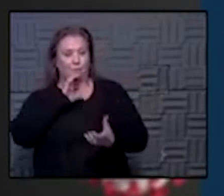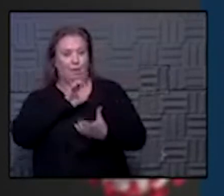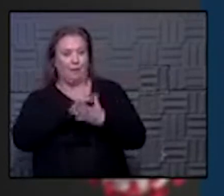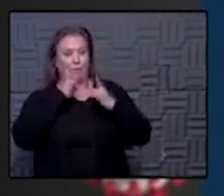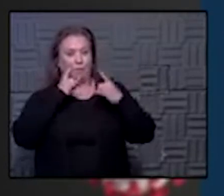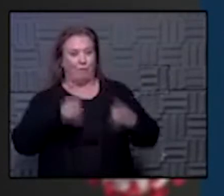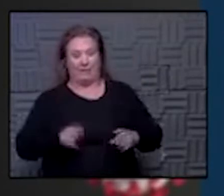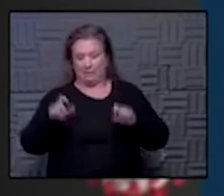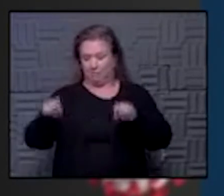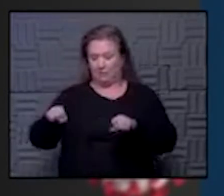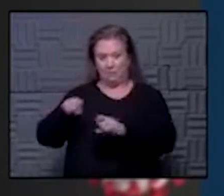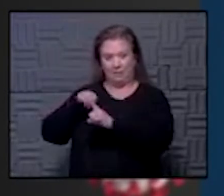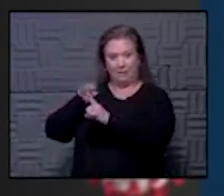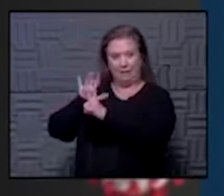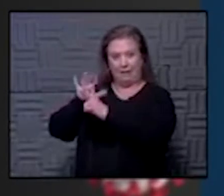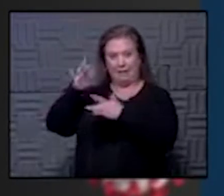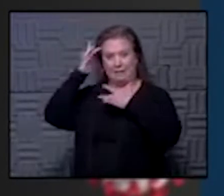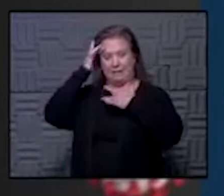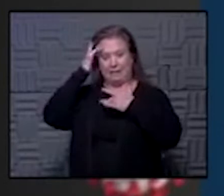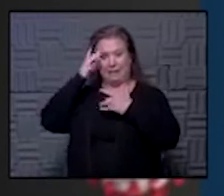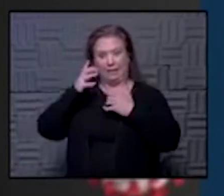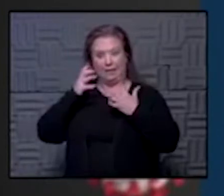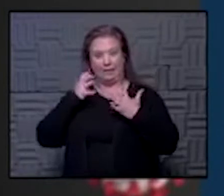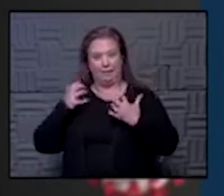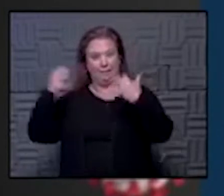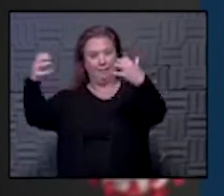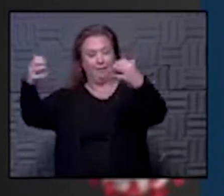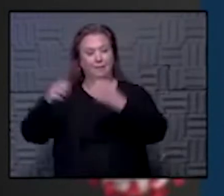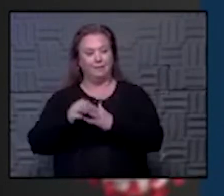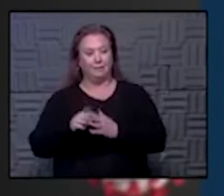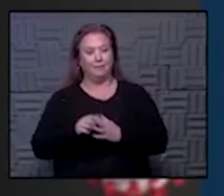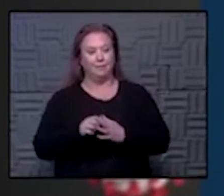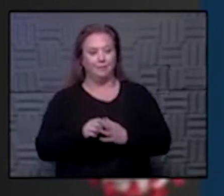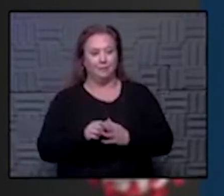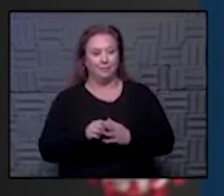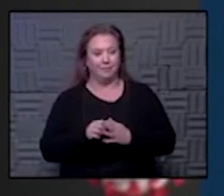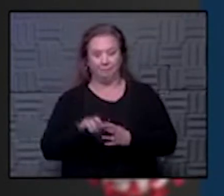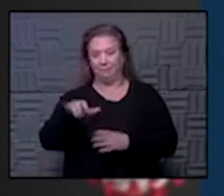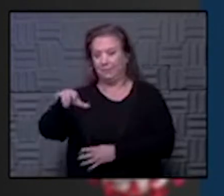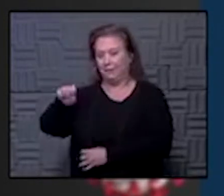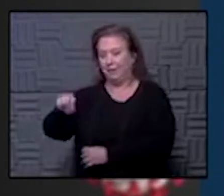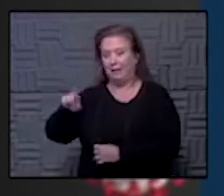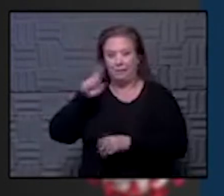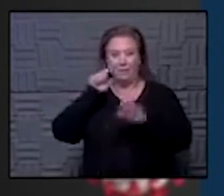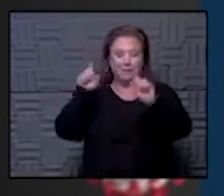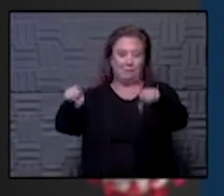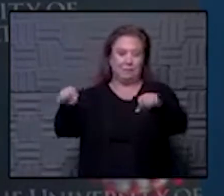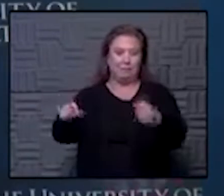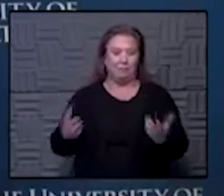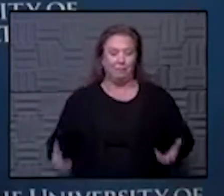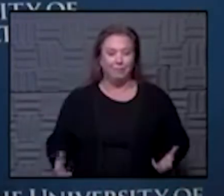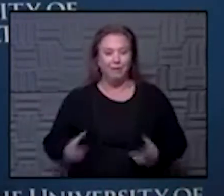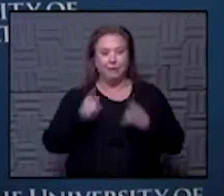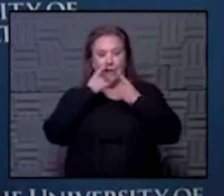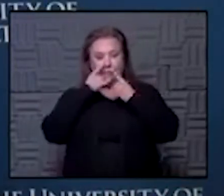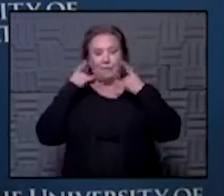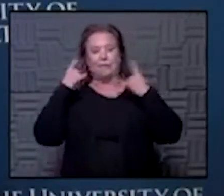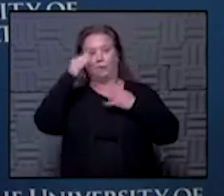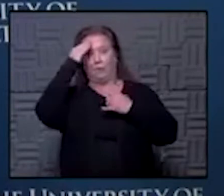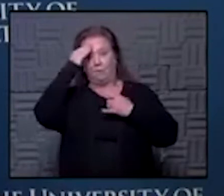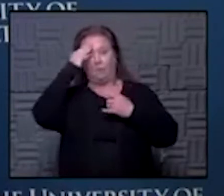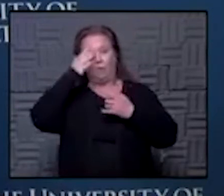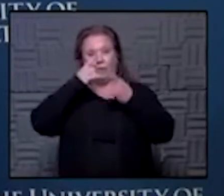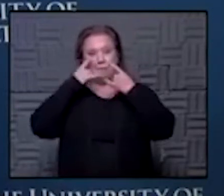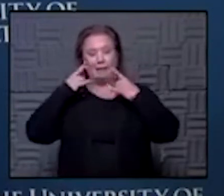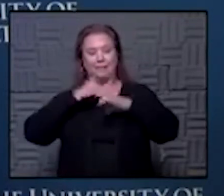possible? Amanda, what would you say? Yeah, I think it is possible. We know that the mask serves as